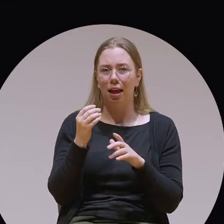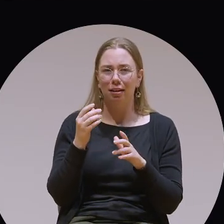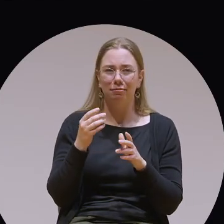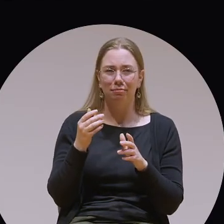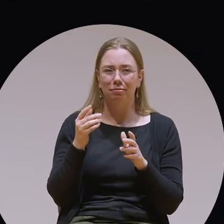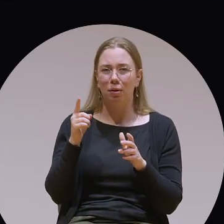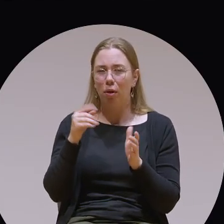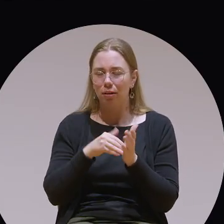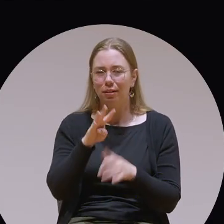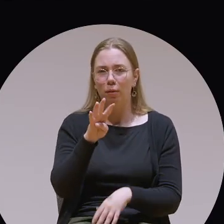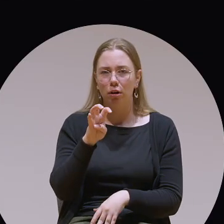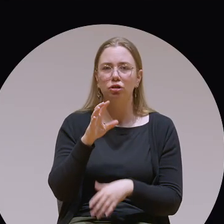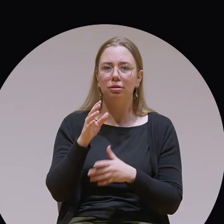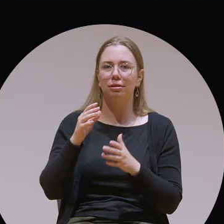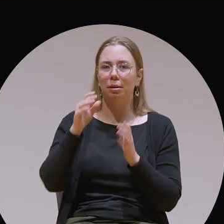home in